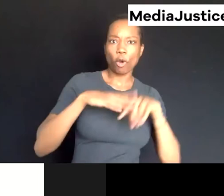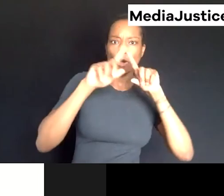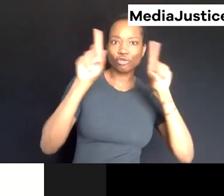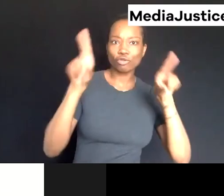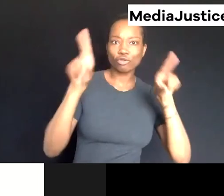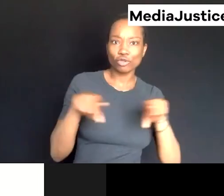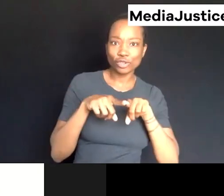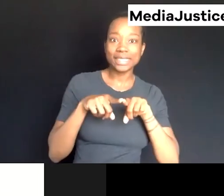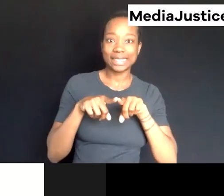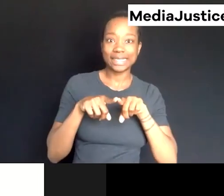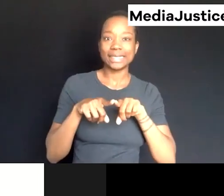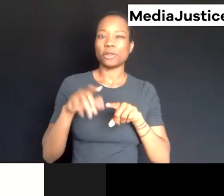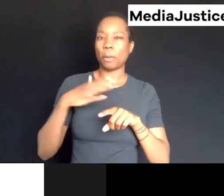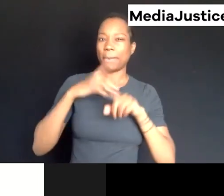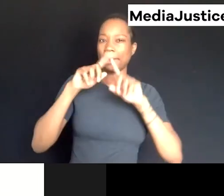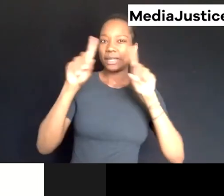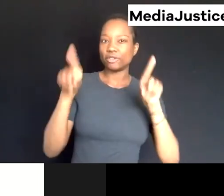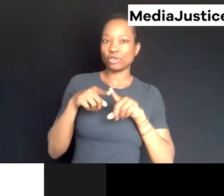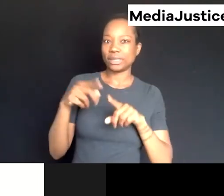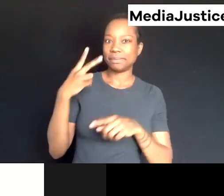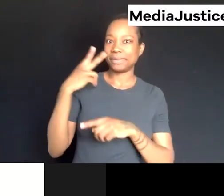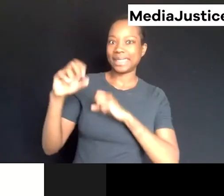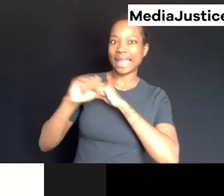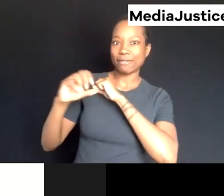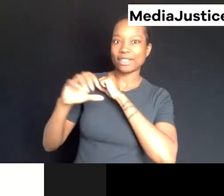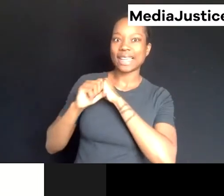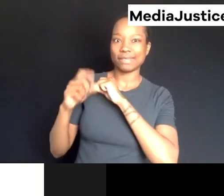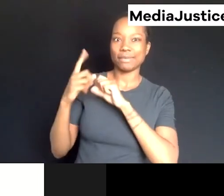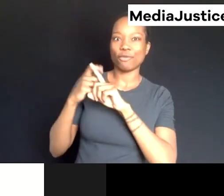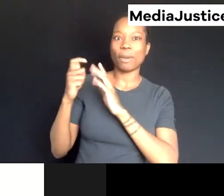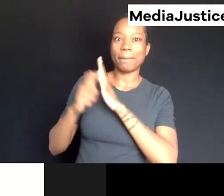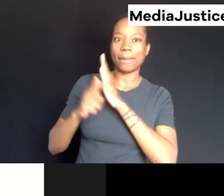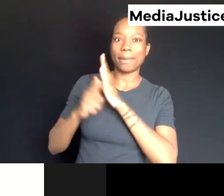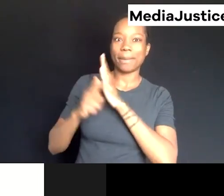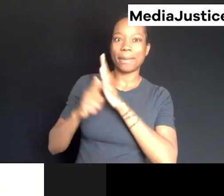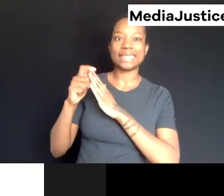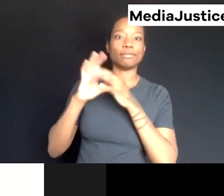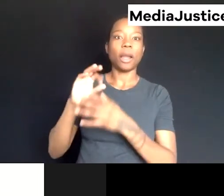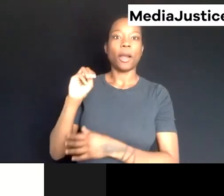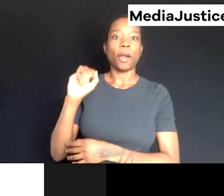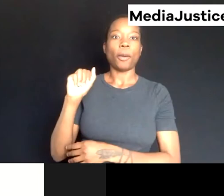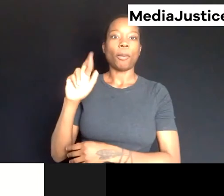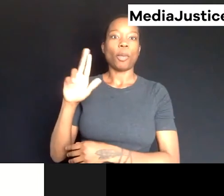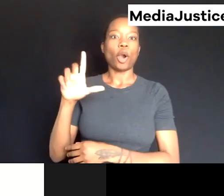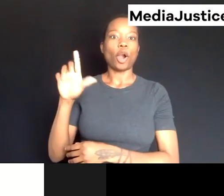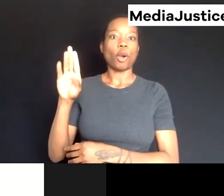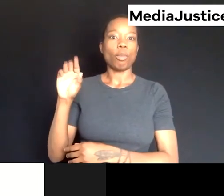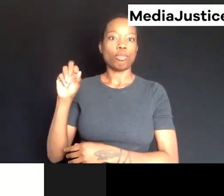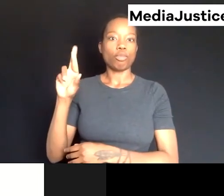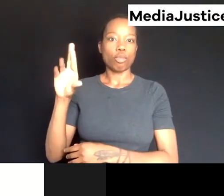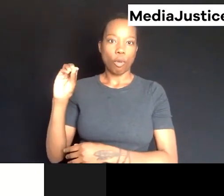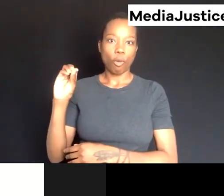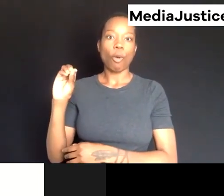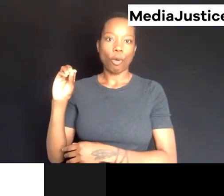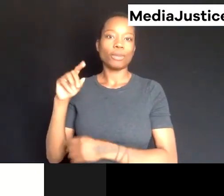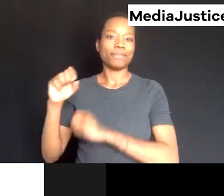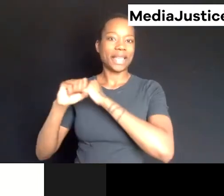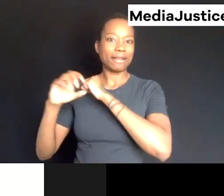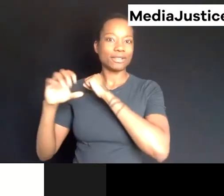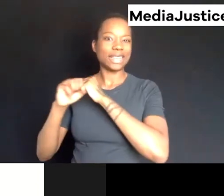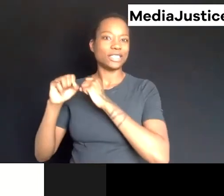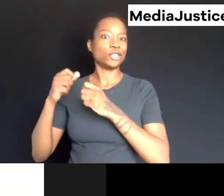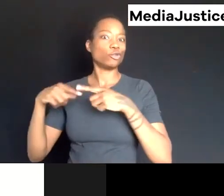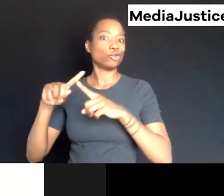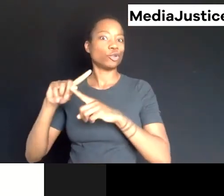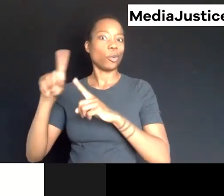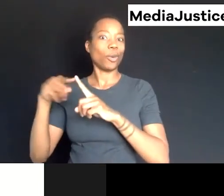largest advertiser during this period of time. Gannett, who was one of the largest newspaper monopolies in the country